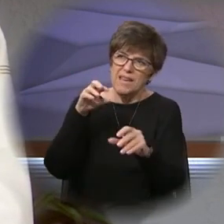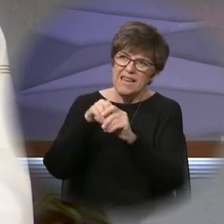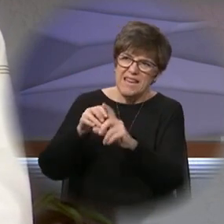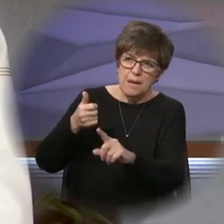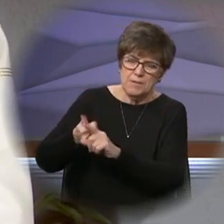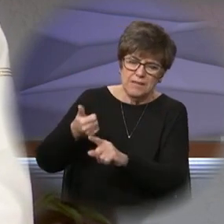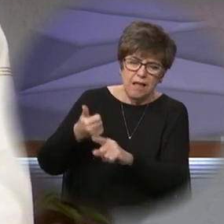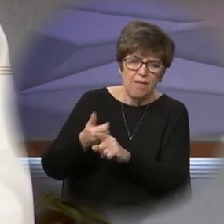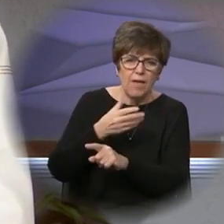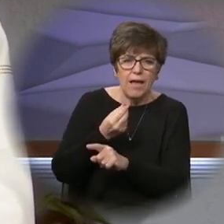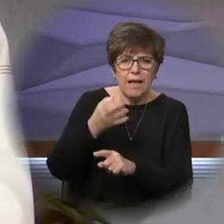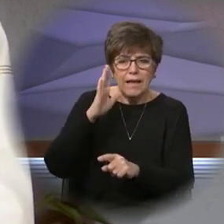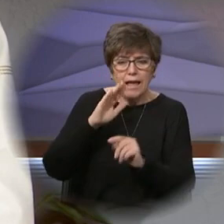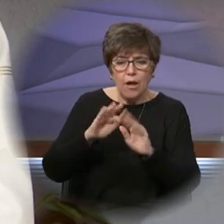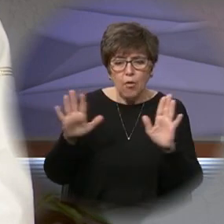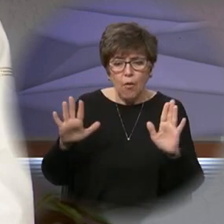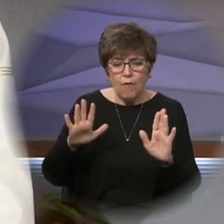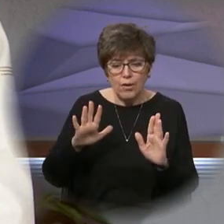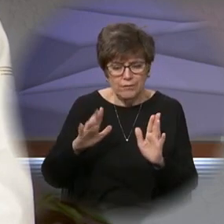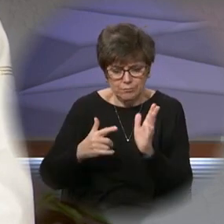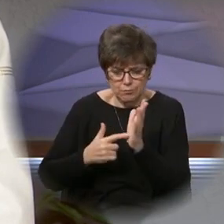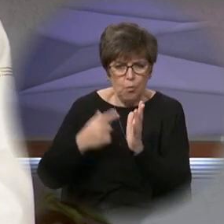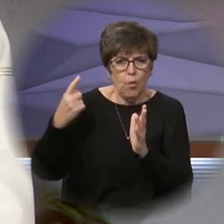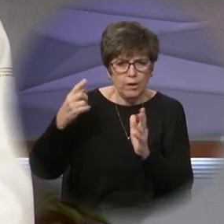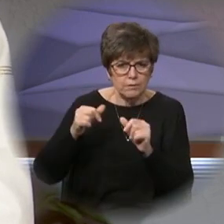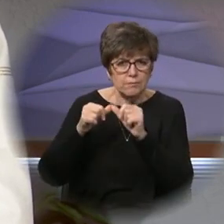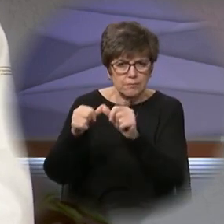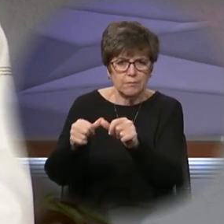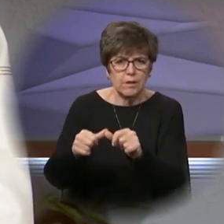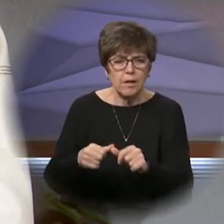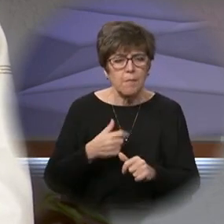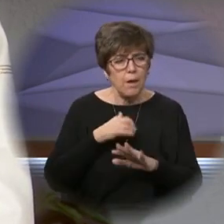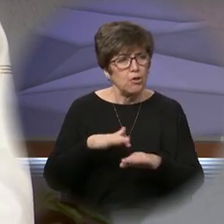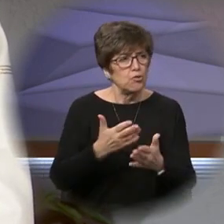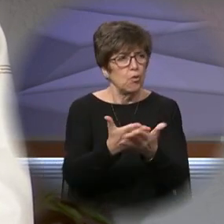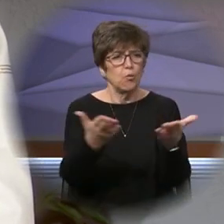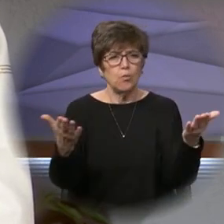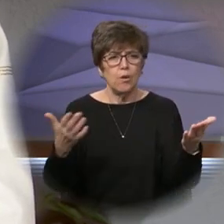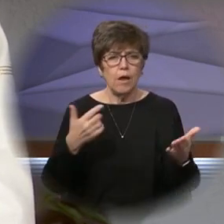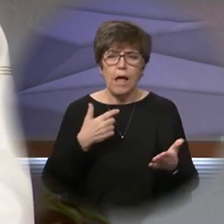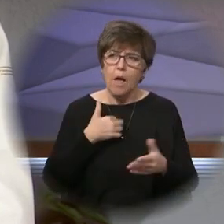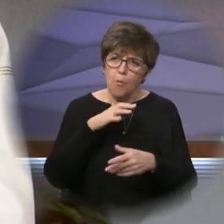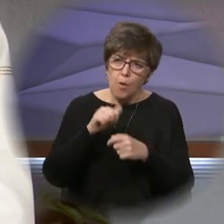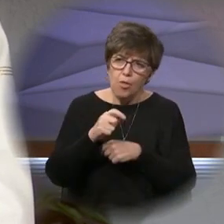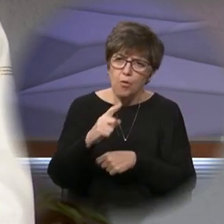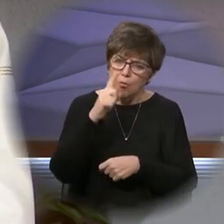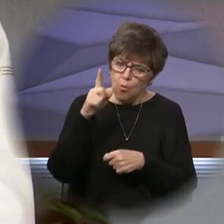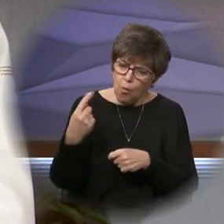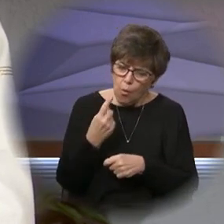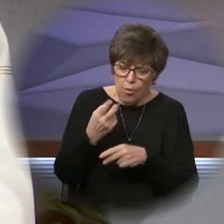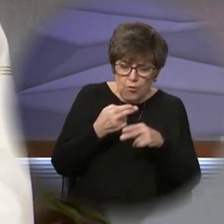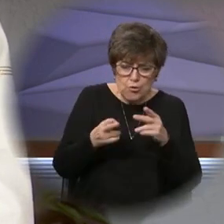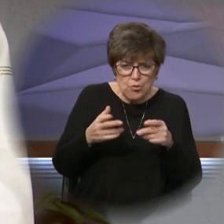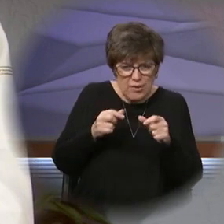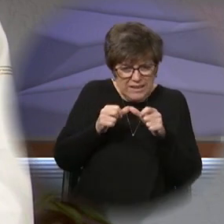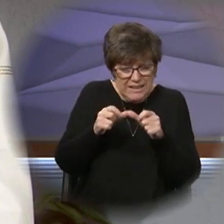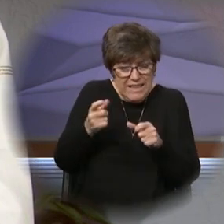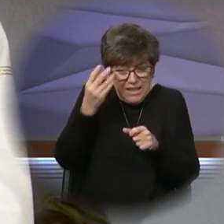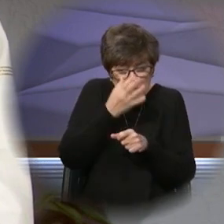himself, and God will glorify him at once. My children, I will be with you only a little while